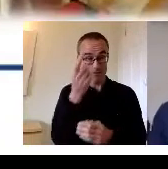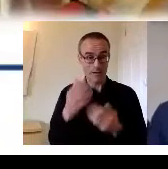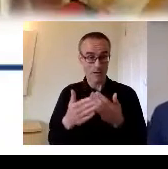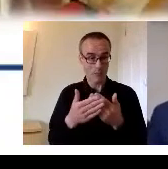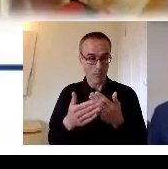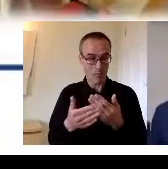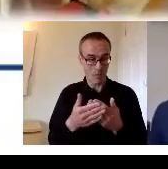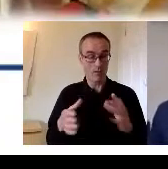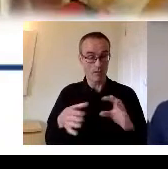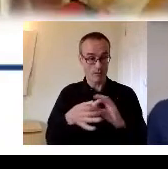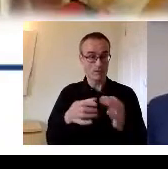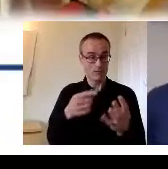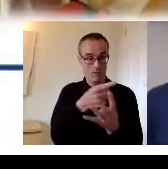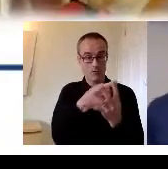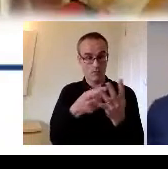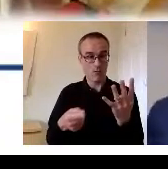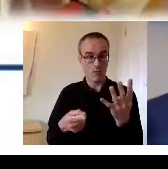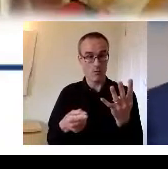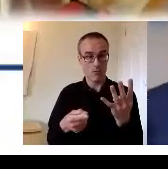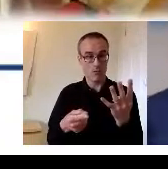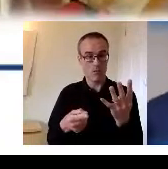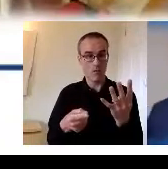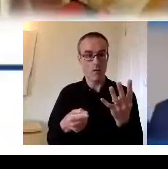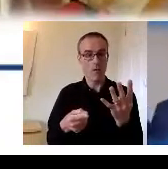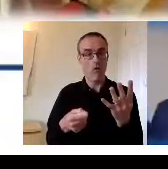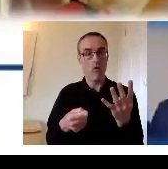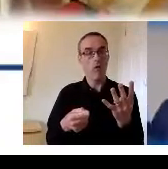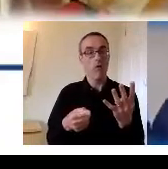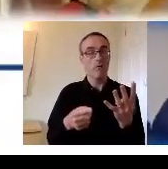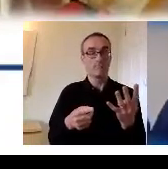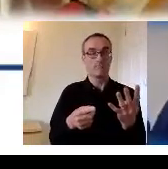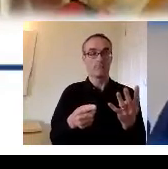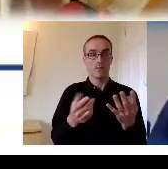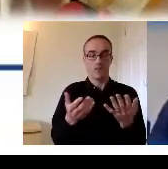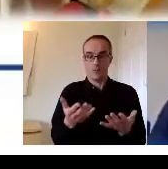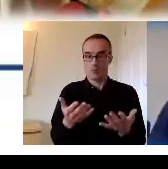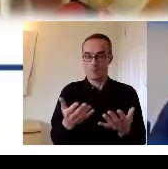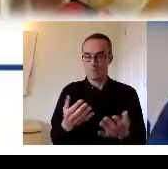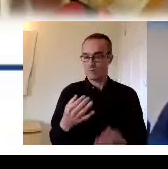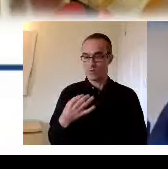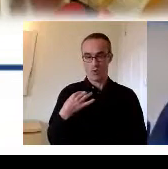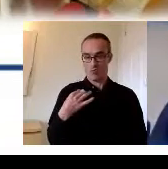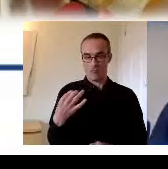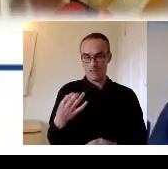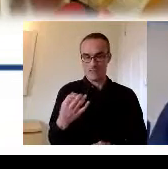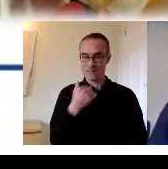telling us about the specific underrepresentation.